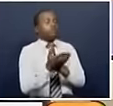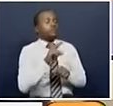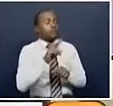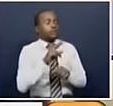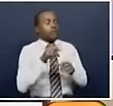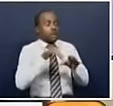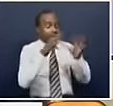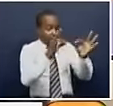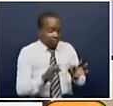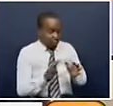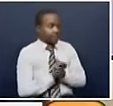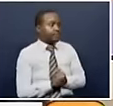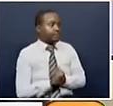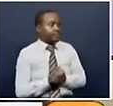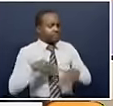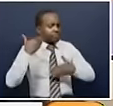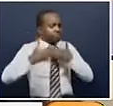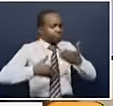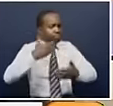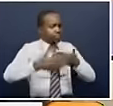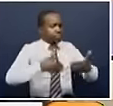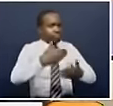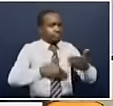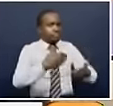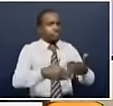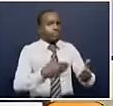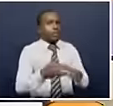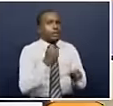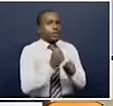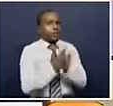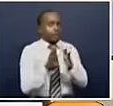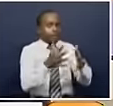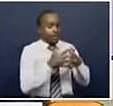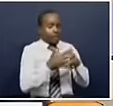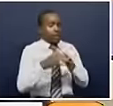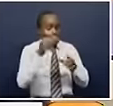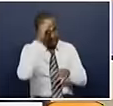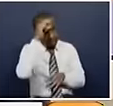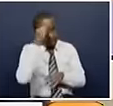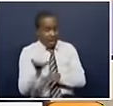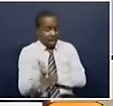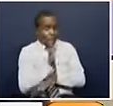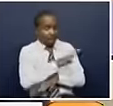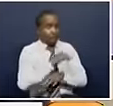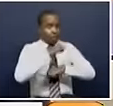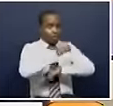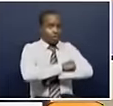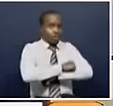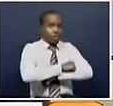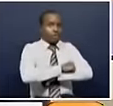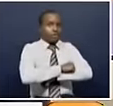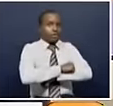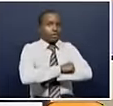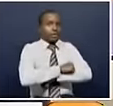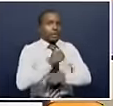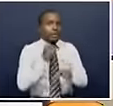And over the years, as I did the accounting in USAID, working for the U.S. government, I went back to school. I took myself back to school. I